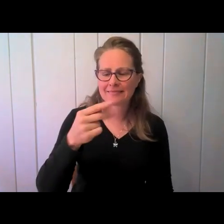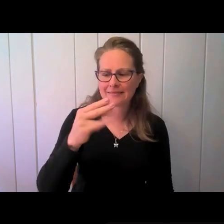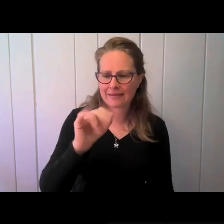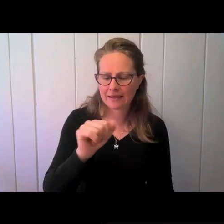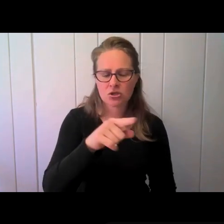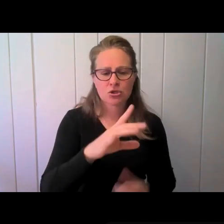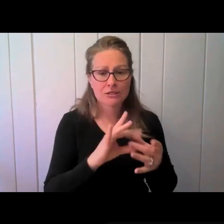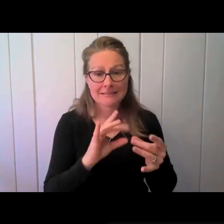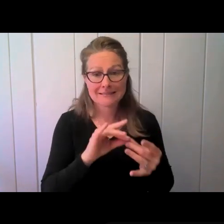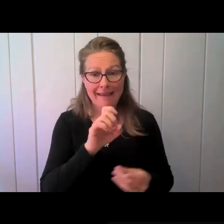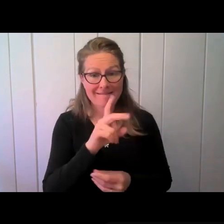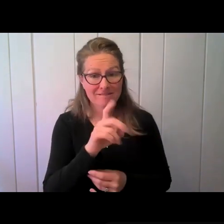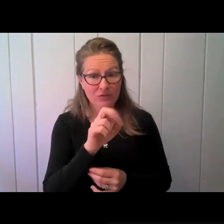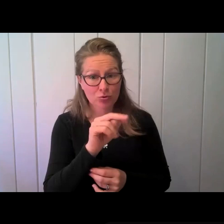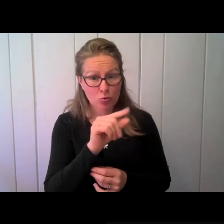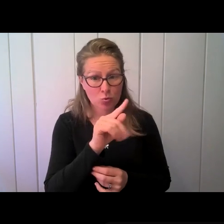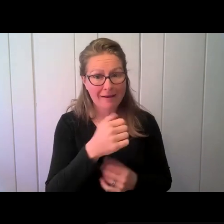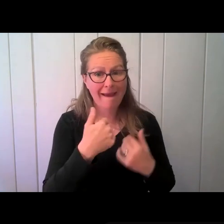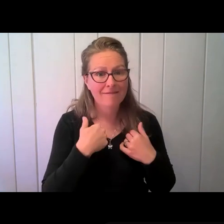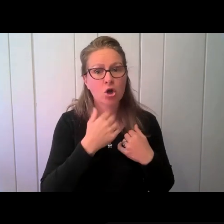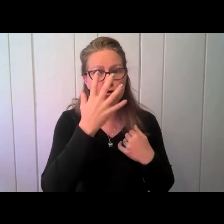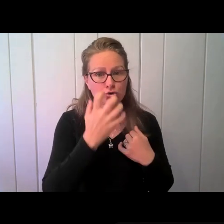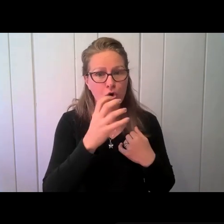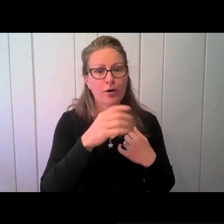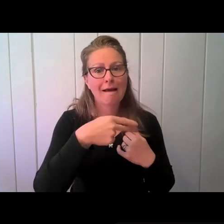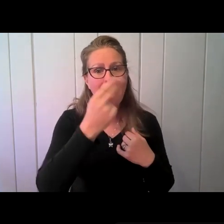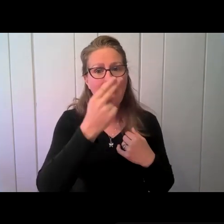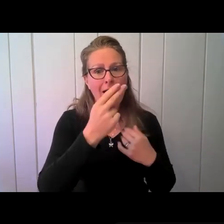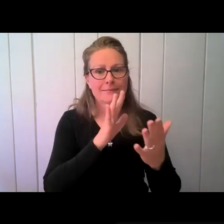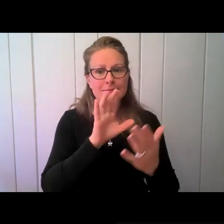high contrast option for the user interface? So a dark mode.